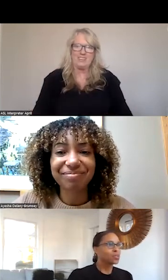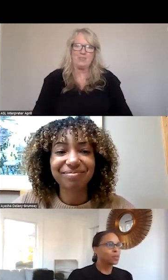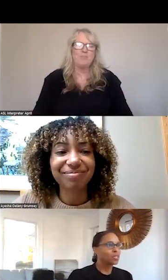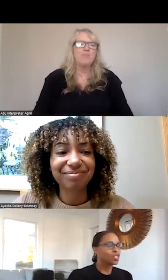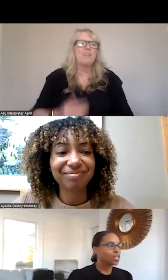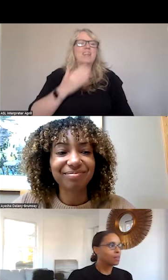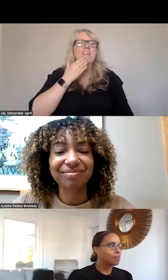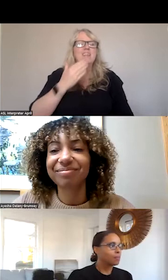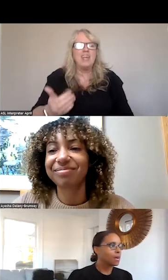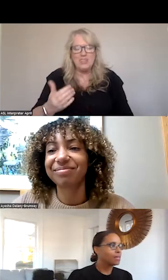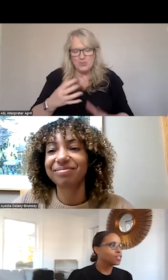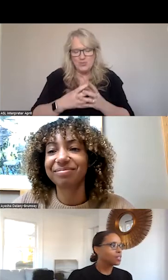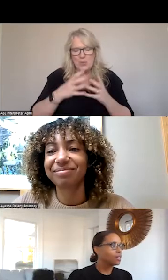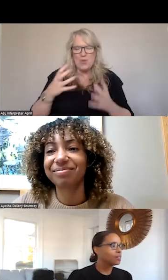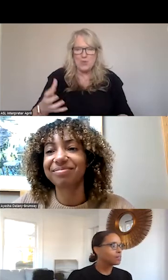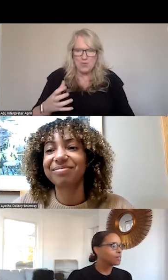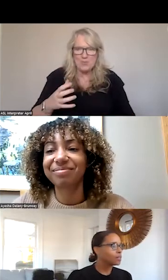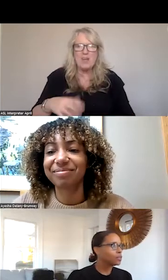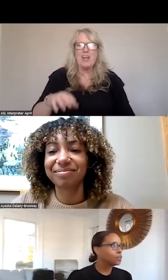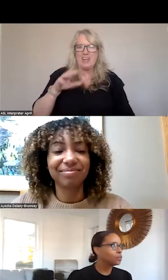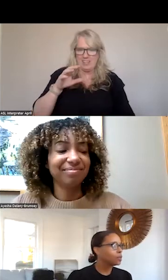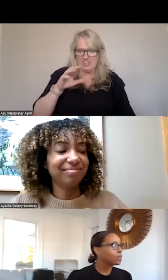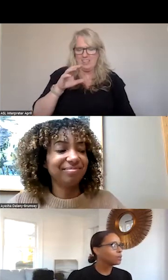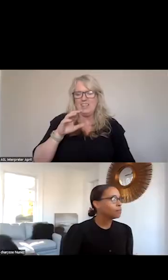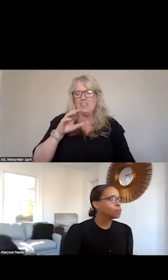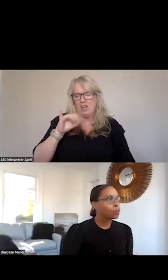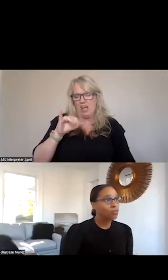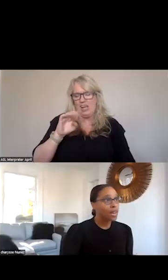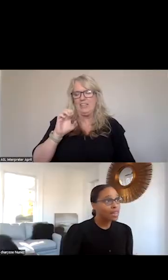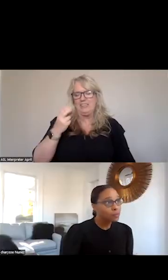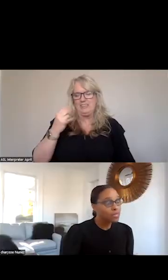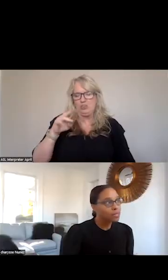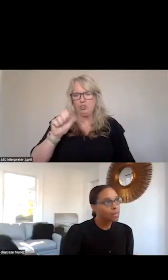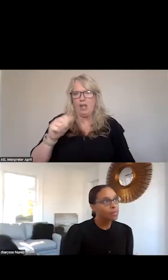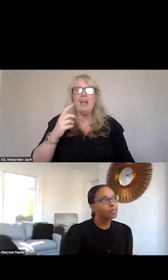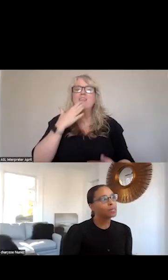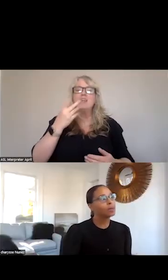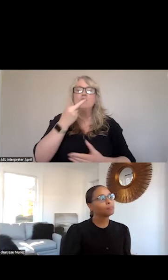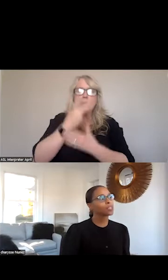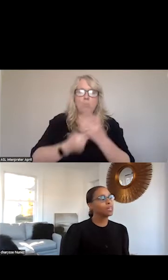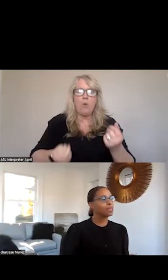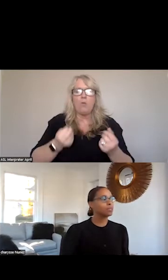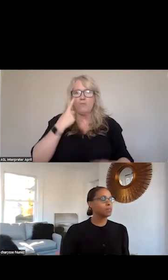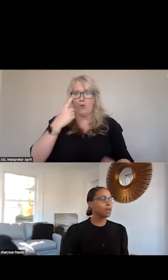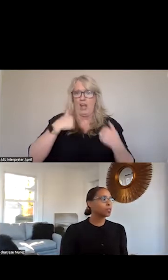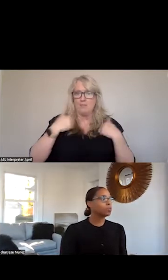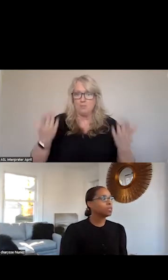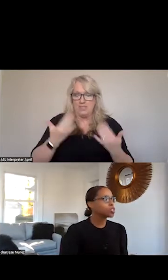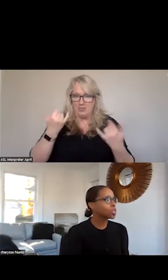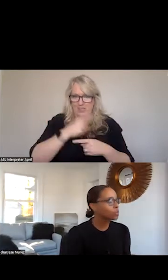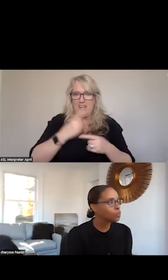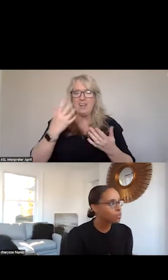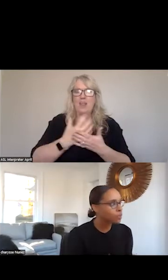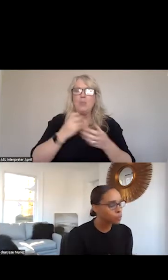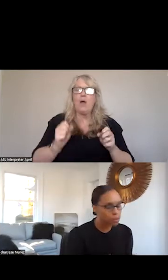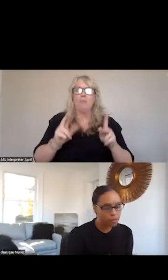Thank you so much, Aisha, and thank you all for having me today and the opportunity to